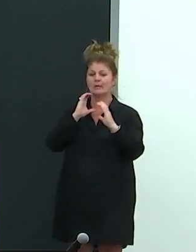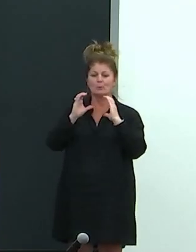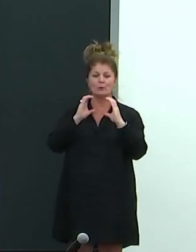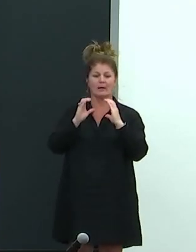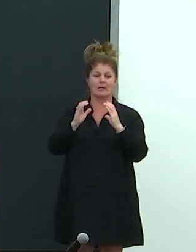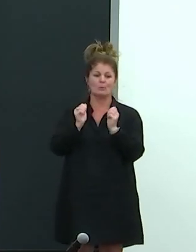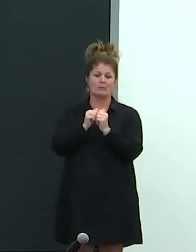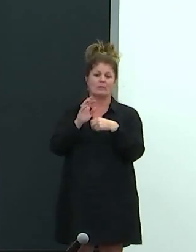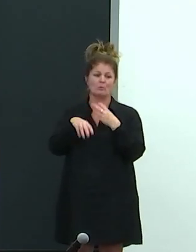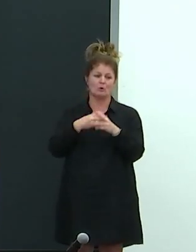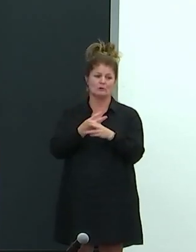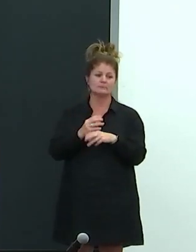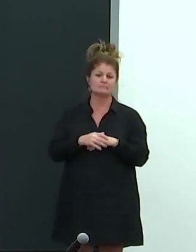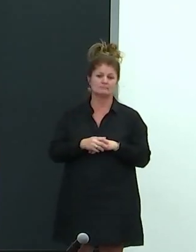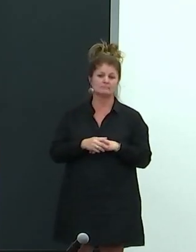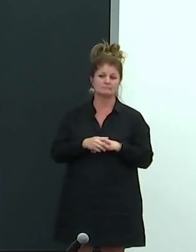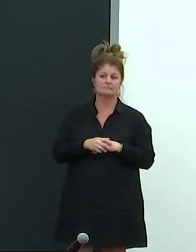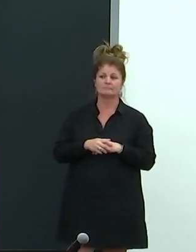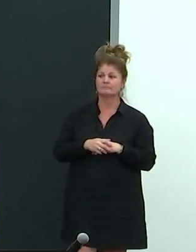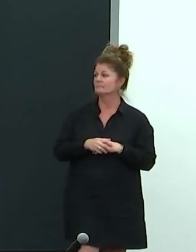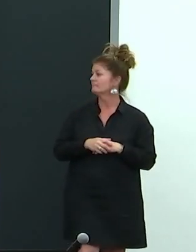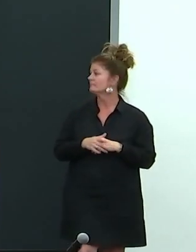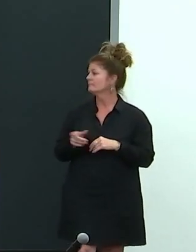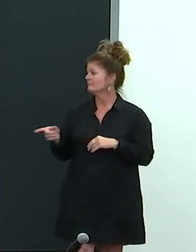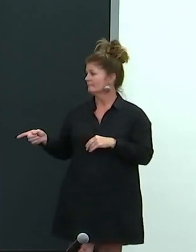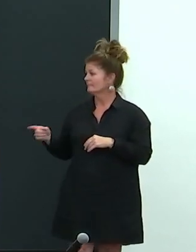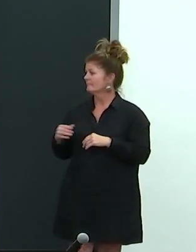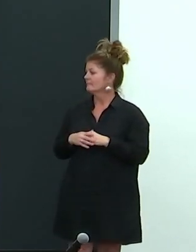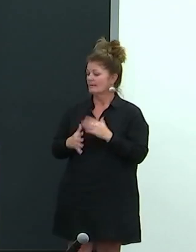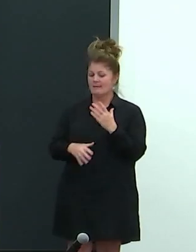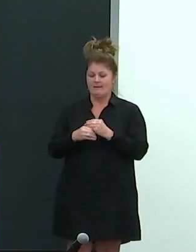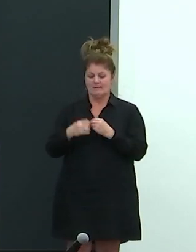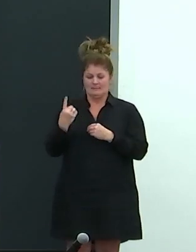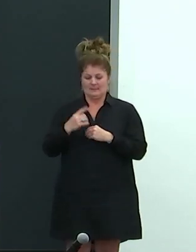world. I'd like to say something too.